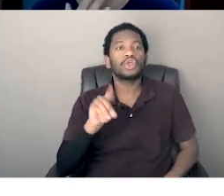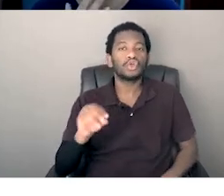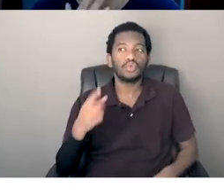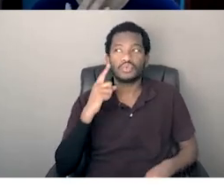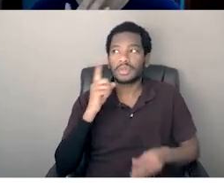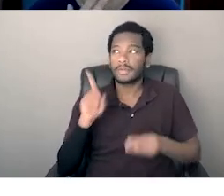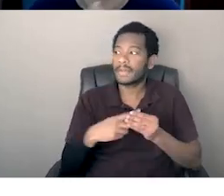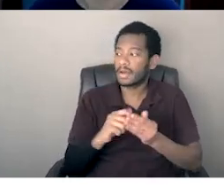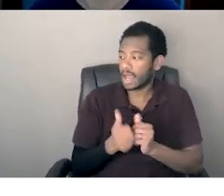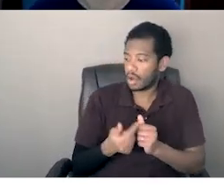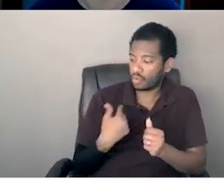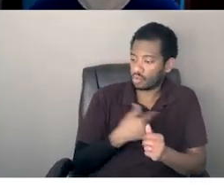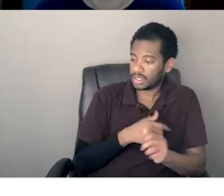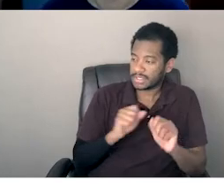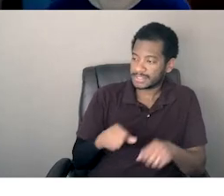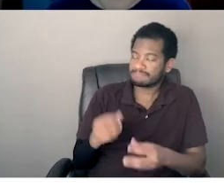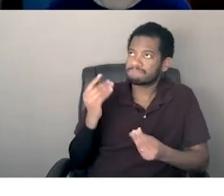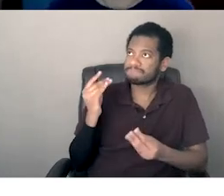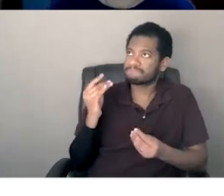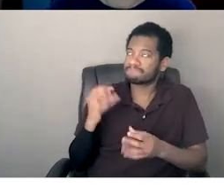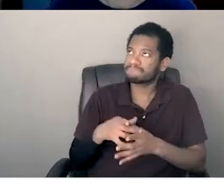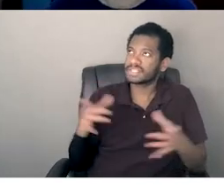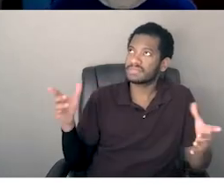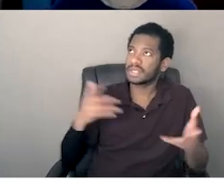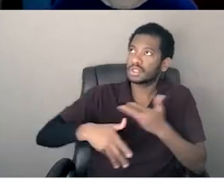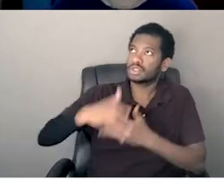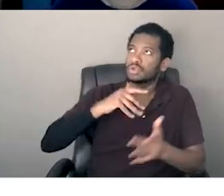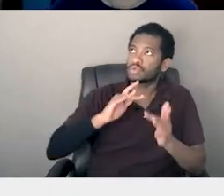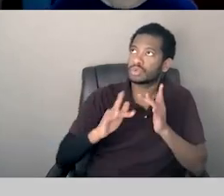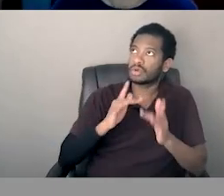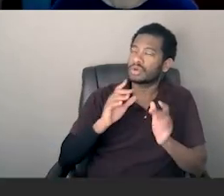might consider expanding social networks outside of that too.